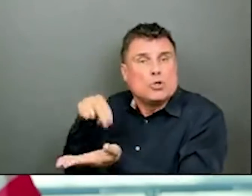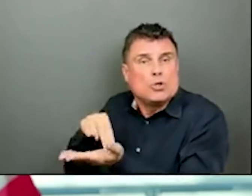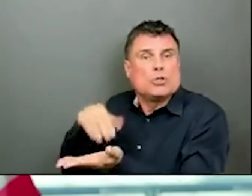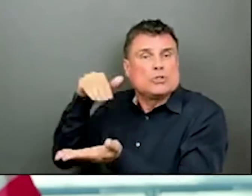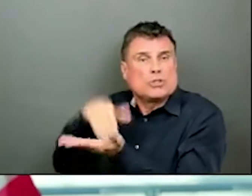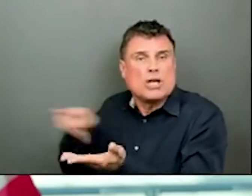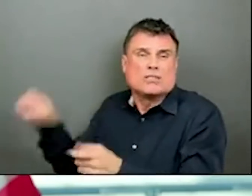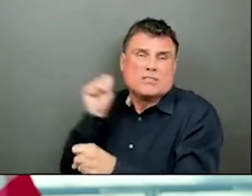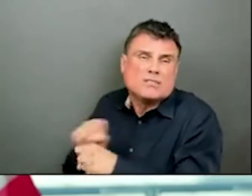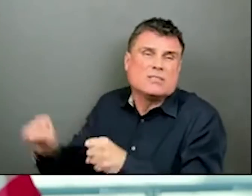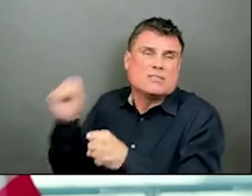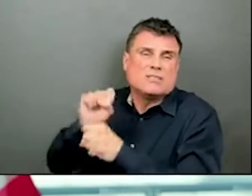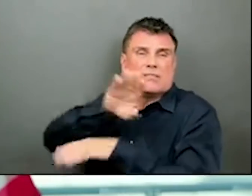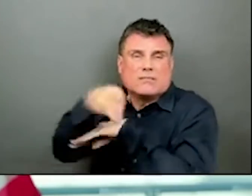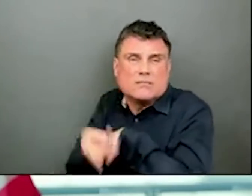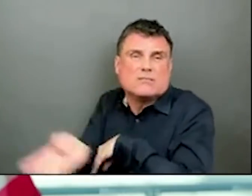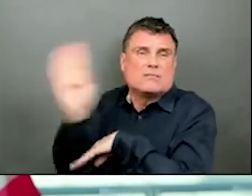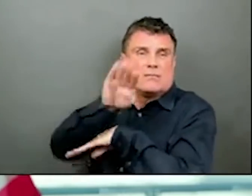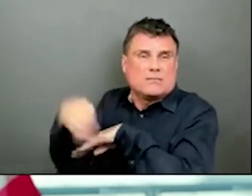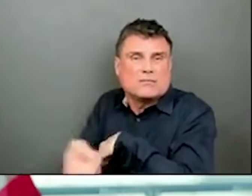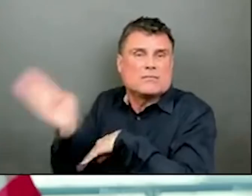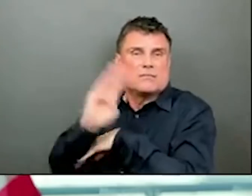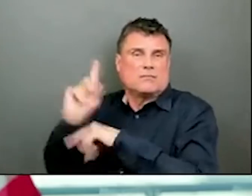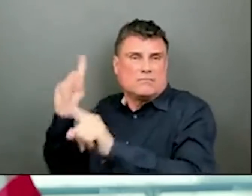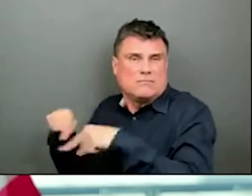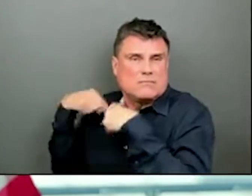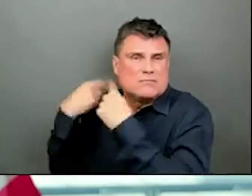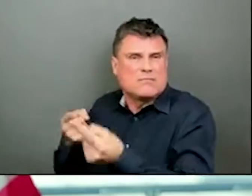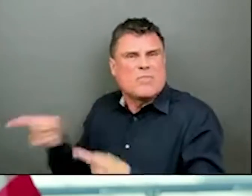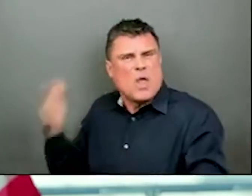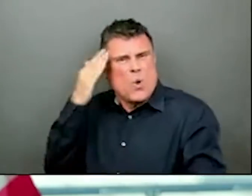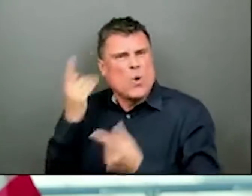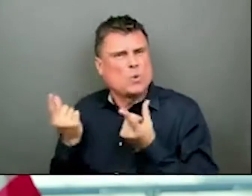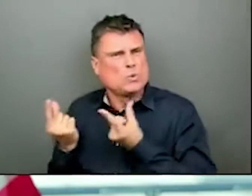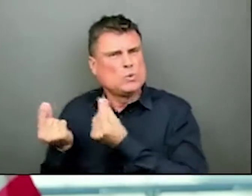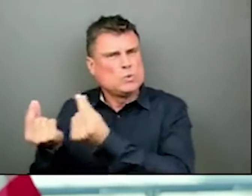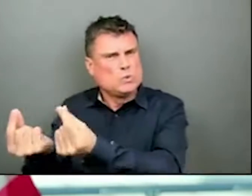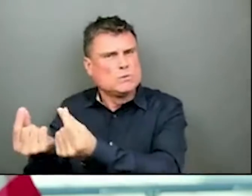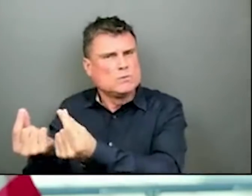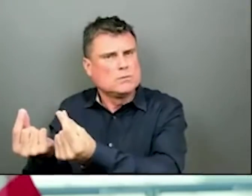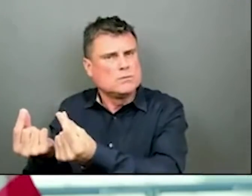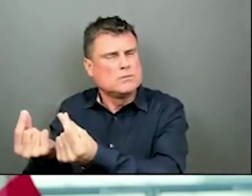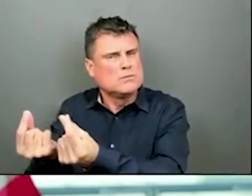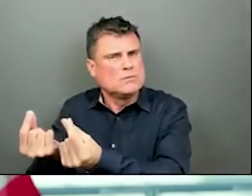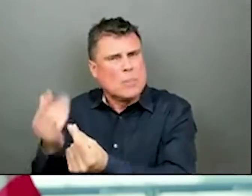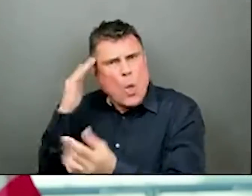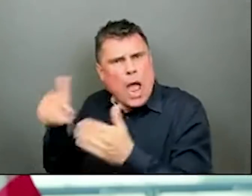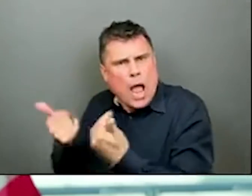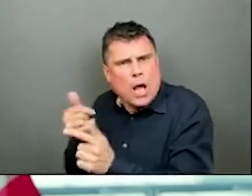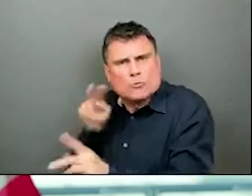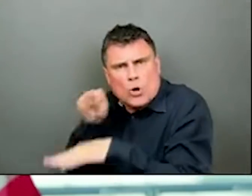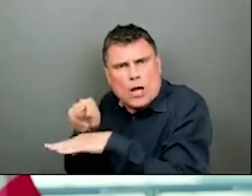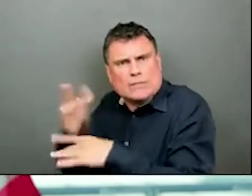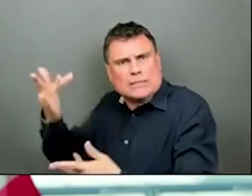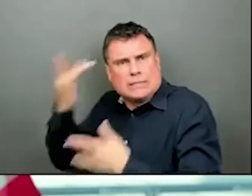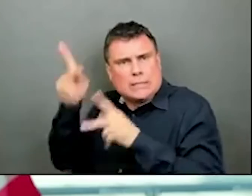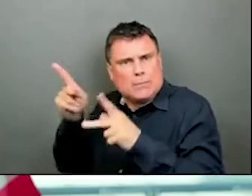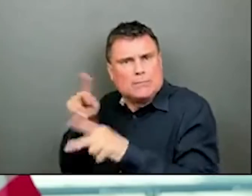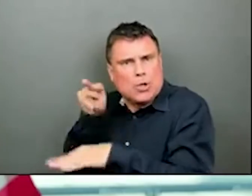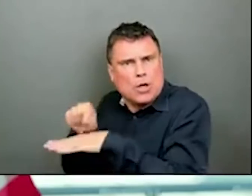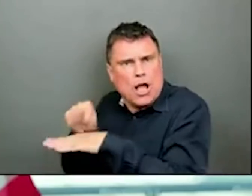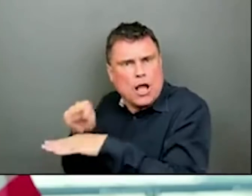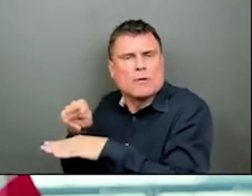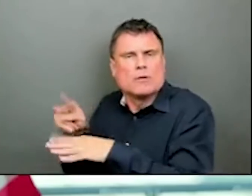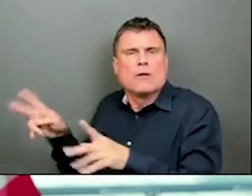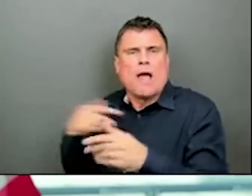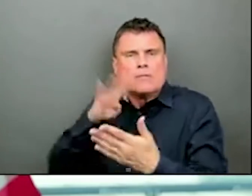now. They know what they're doing. They know how to manage cases, and the way that they are organizing their nursing